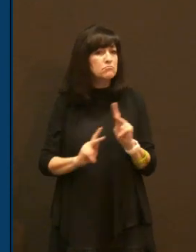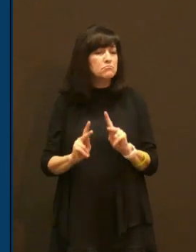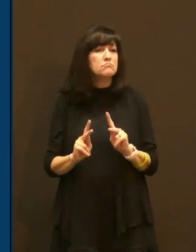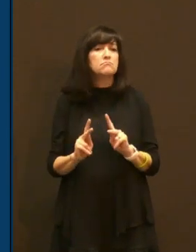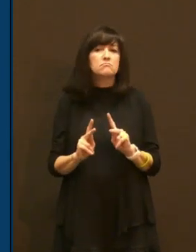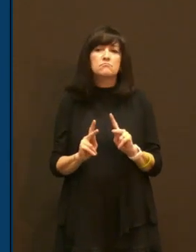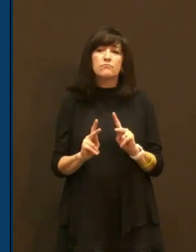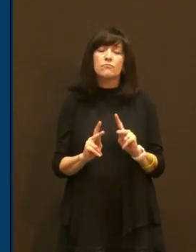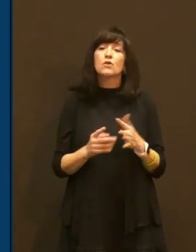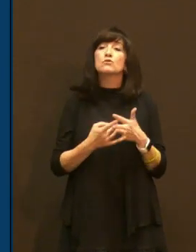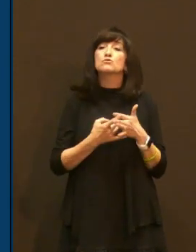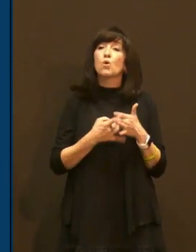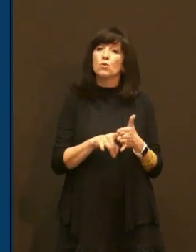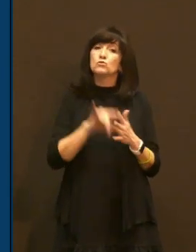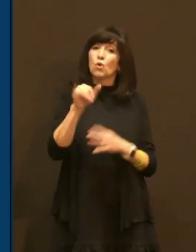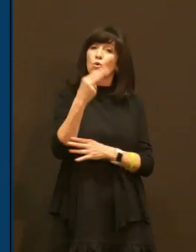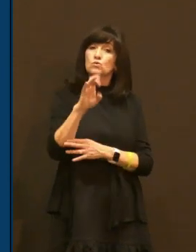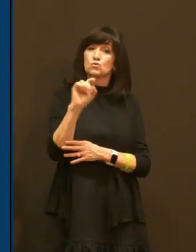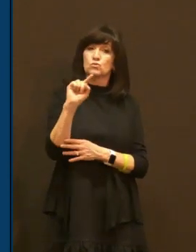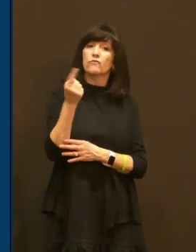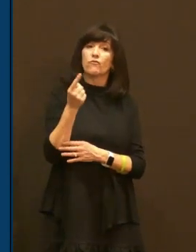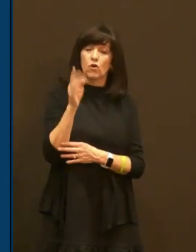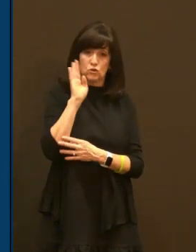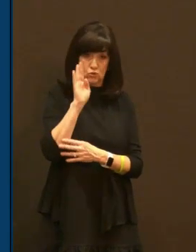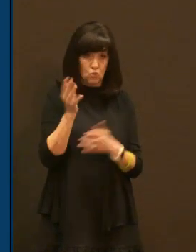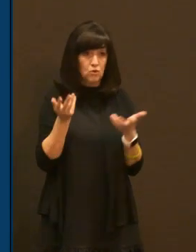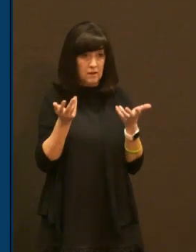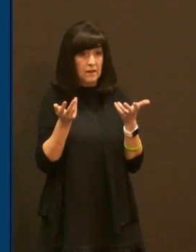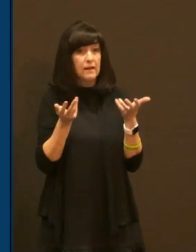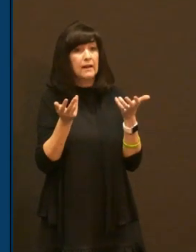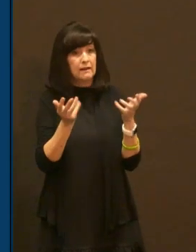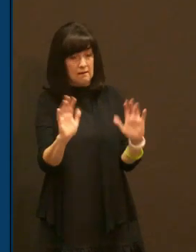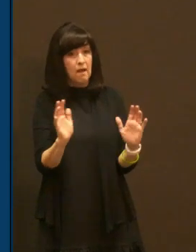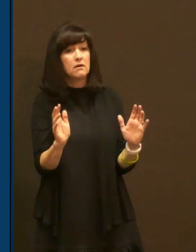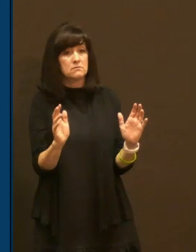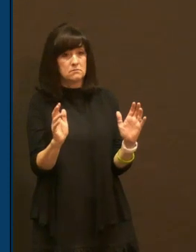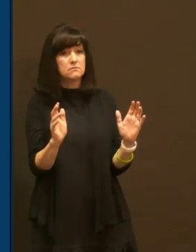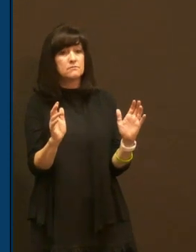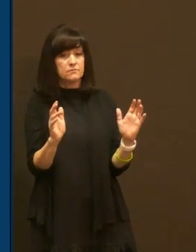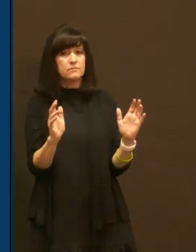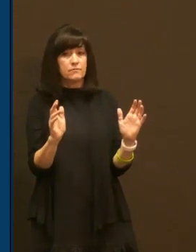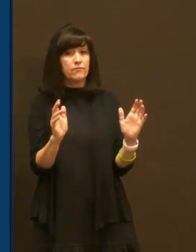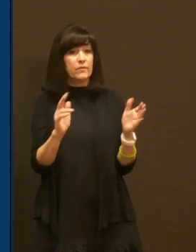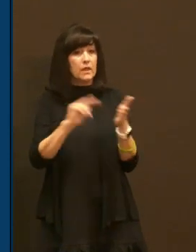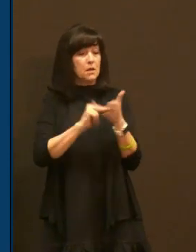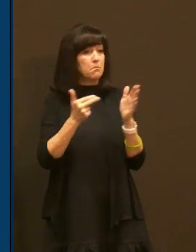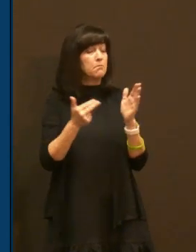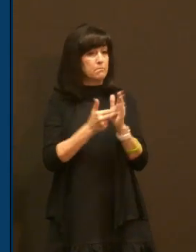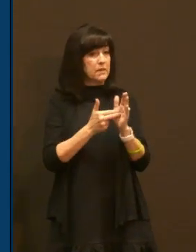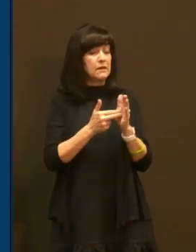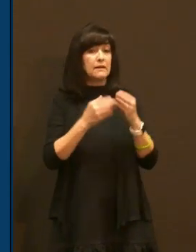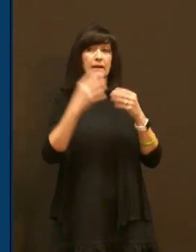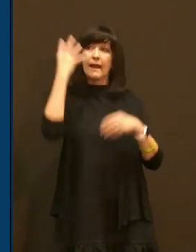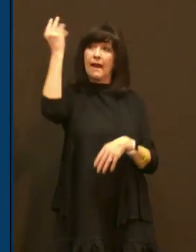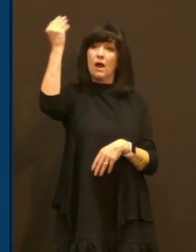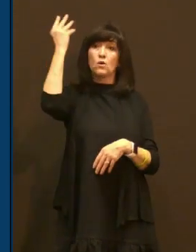one, we're also allowing in fully unenclosed outdoor spaces, so fully outdoor